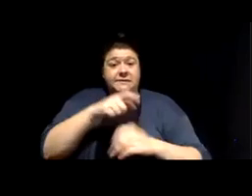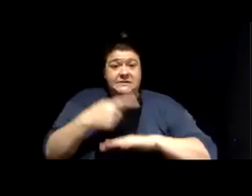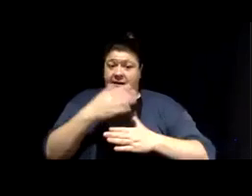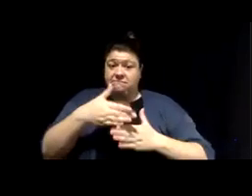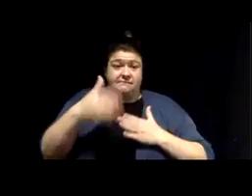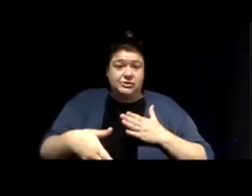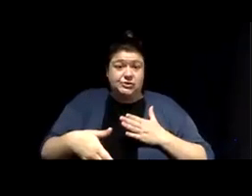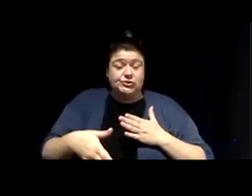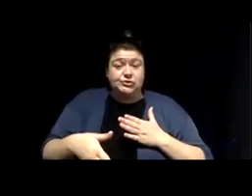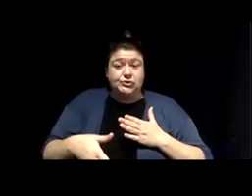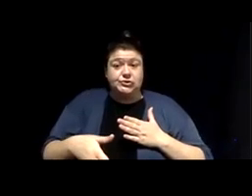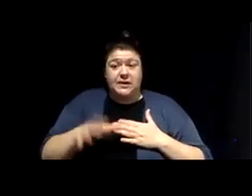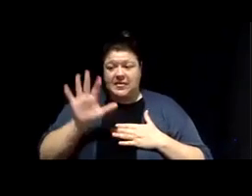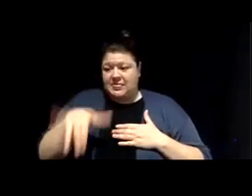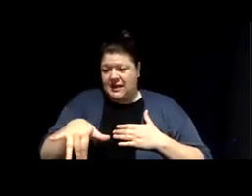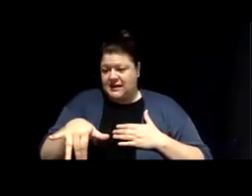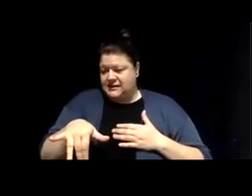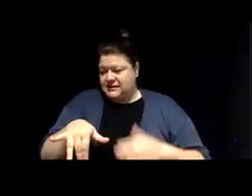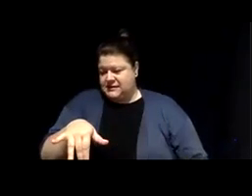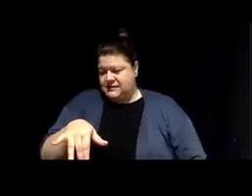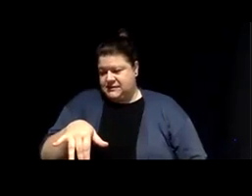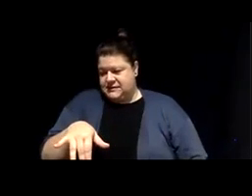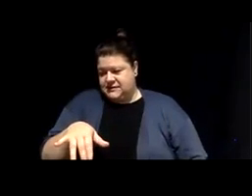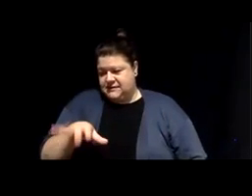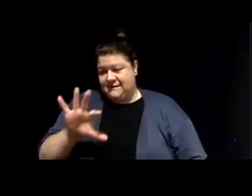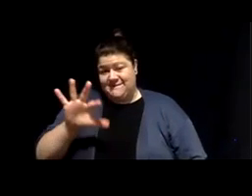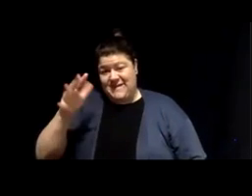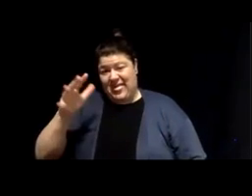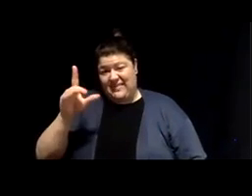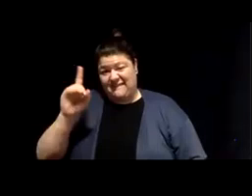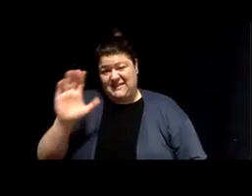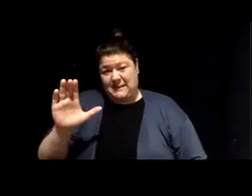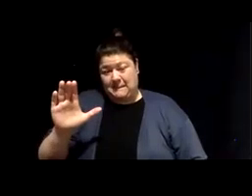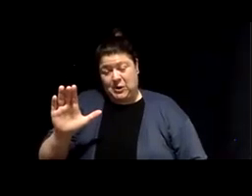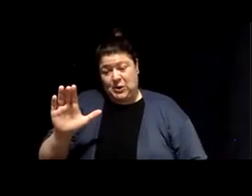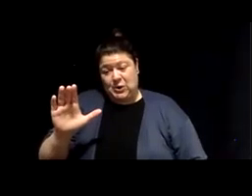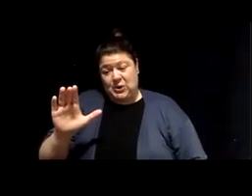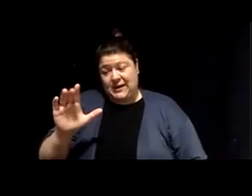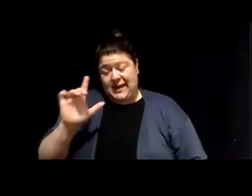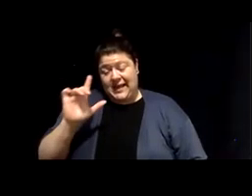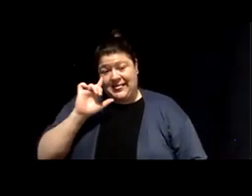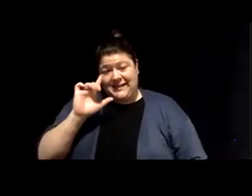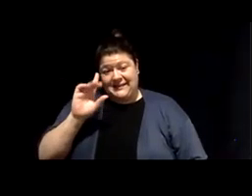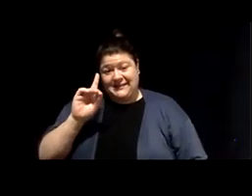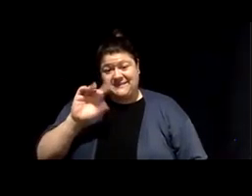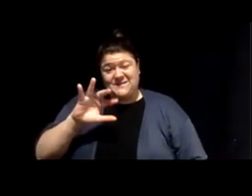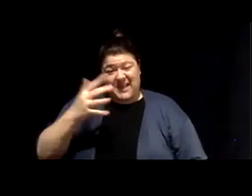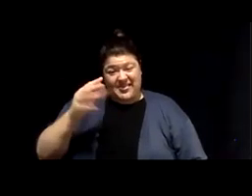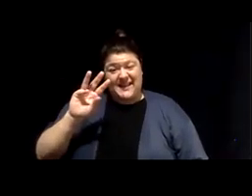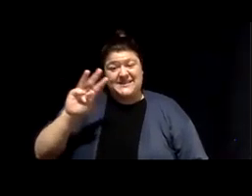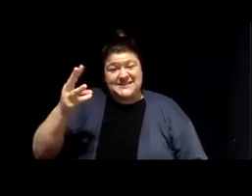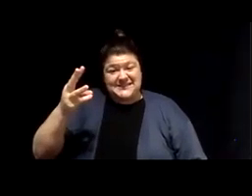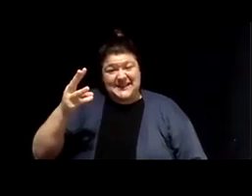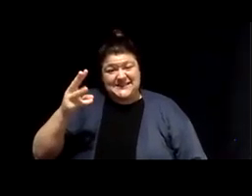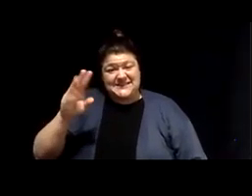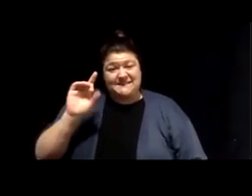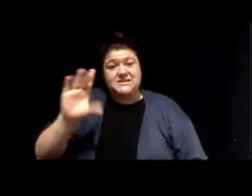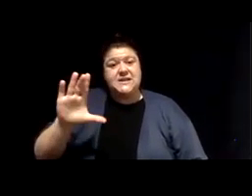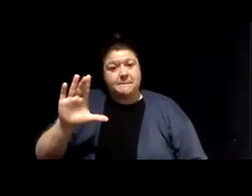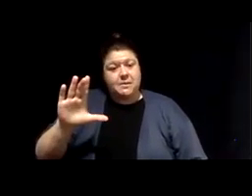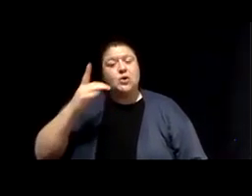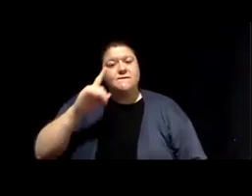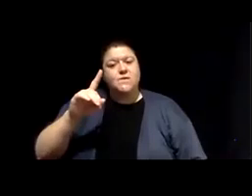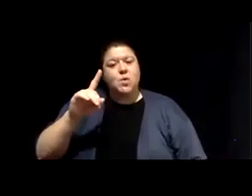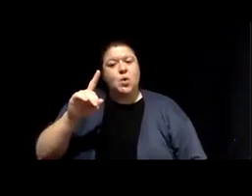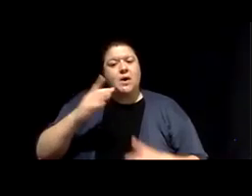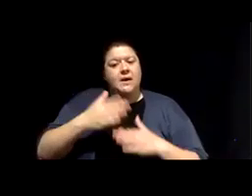is the, I think the 5th of December, and you have the 5th and the 6th to complete the exam. So I